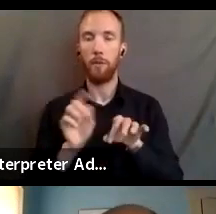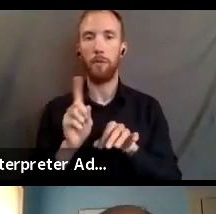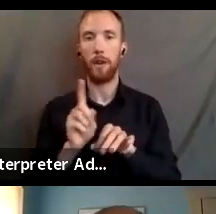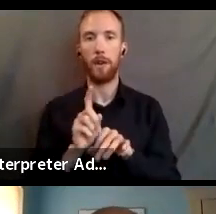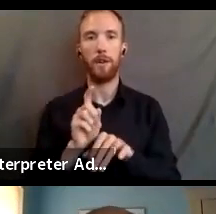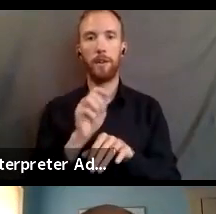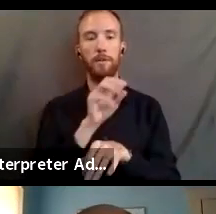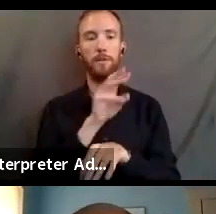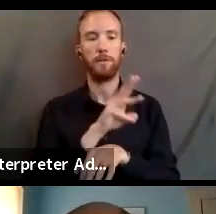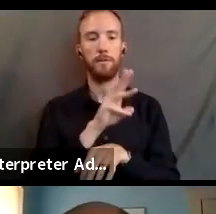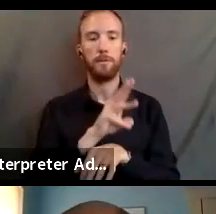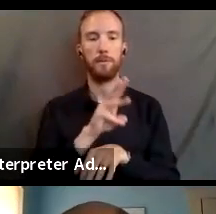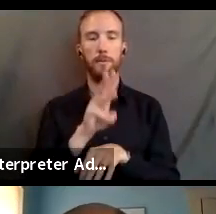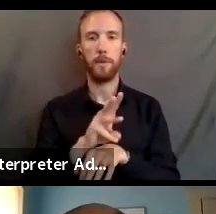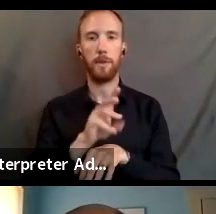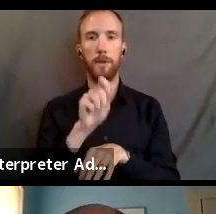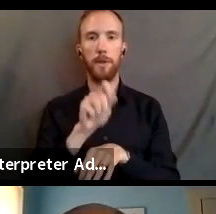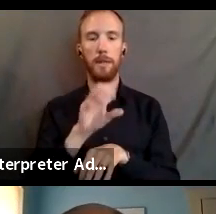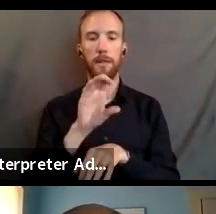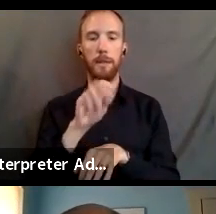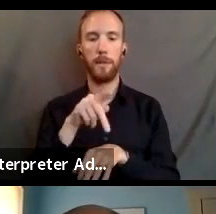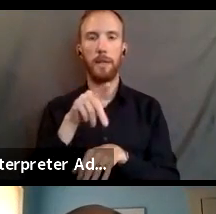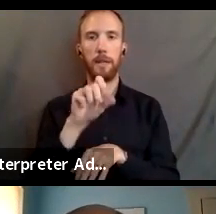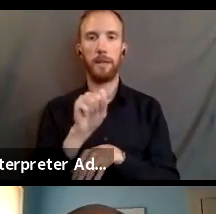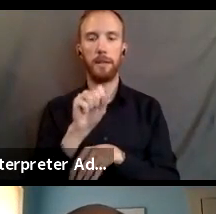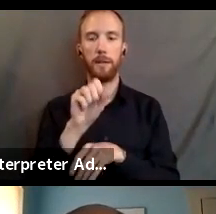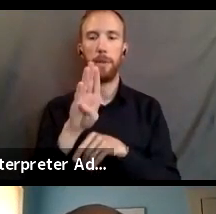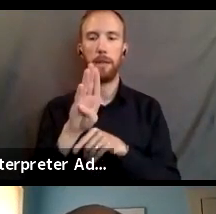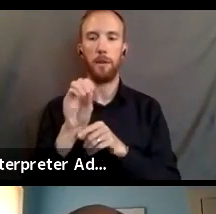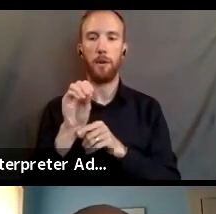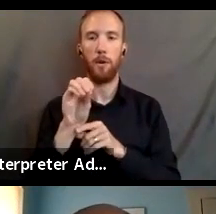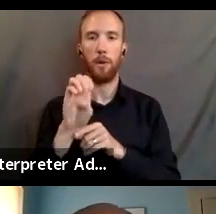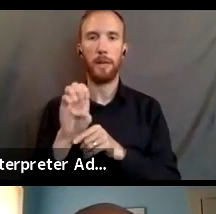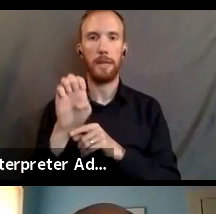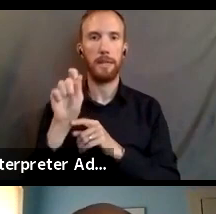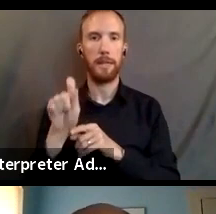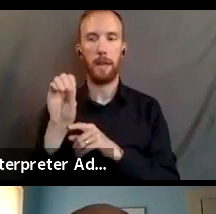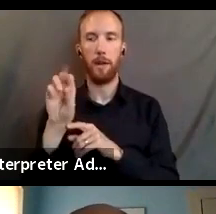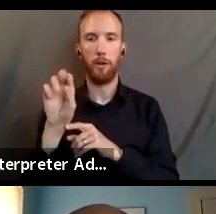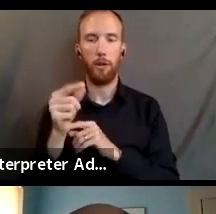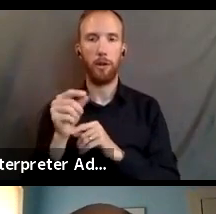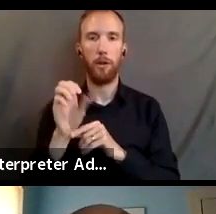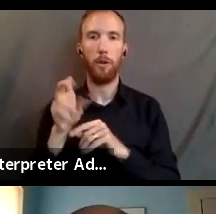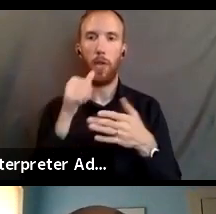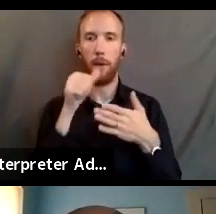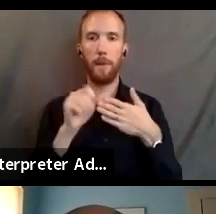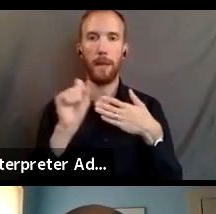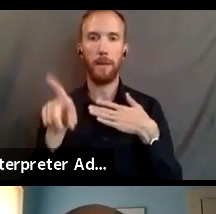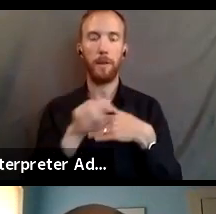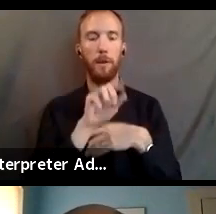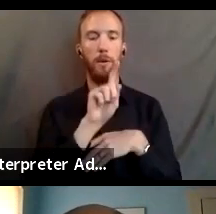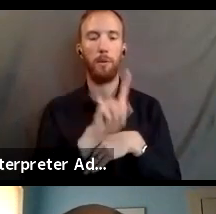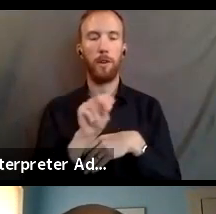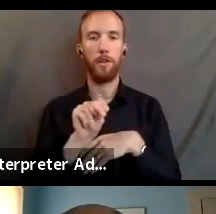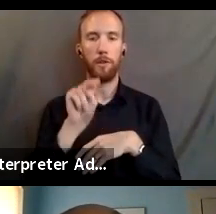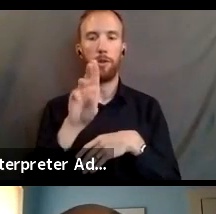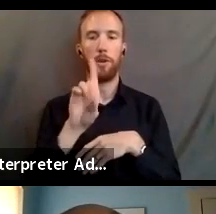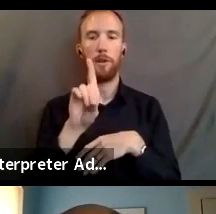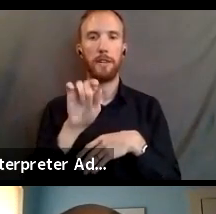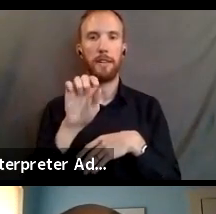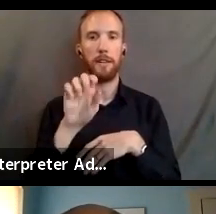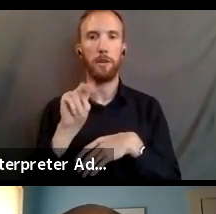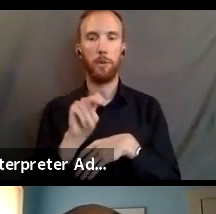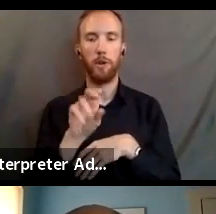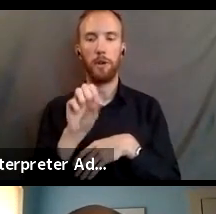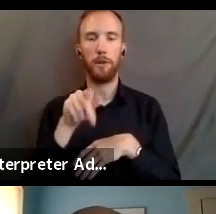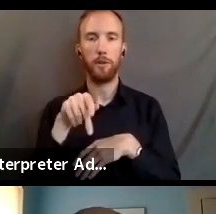at www.cpsboe.org or mail two one north dearborn suite 950 written comments received